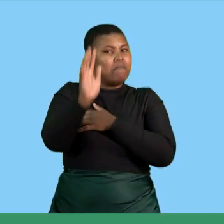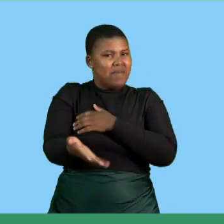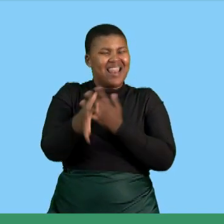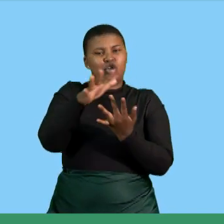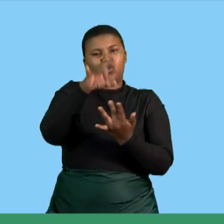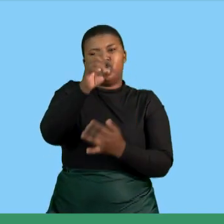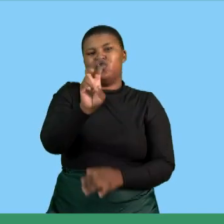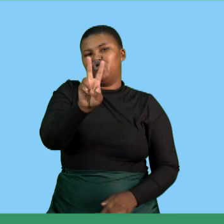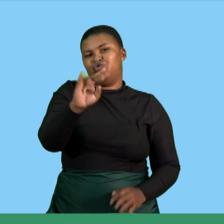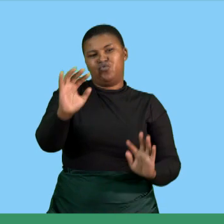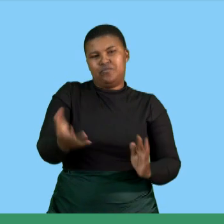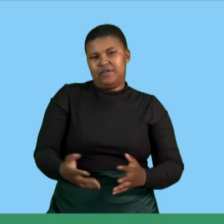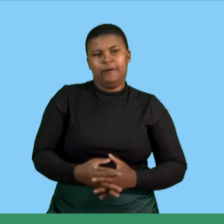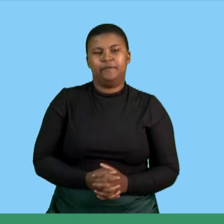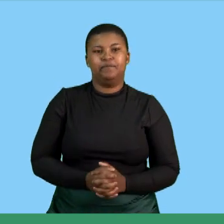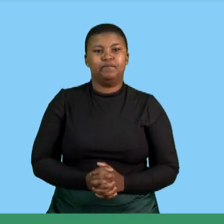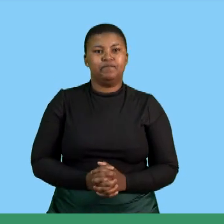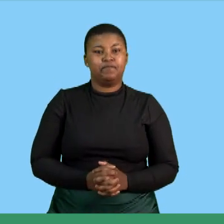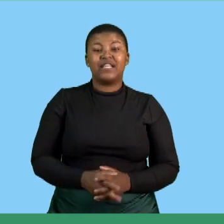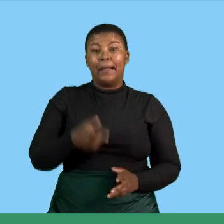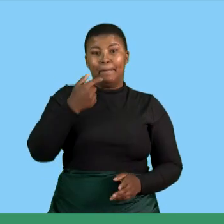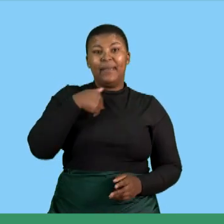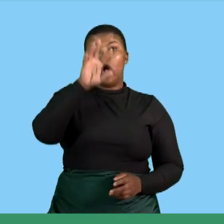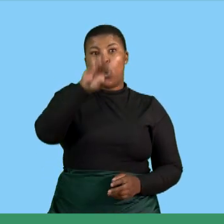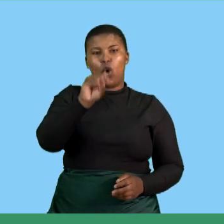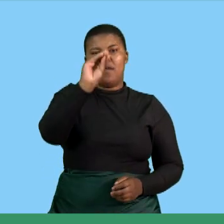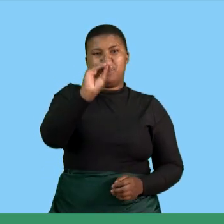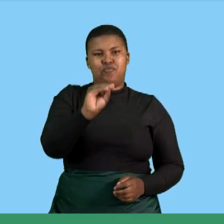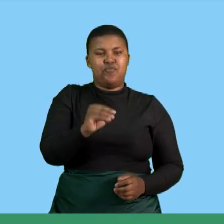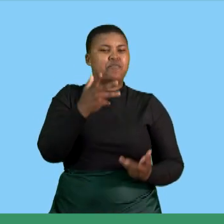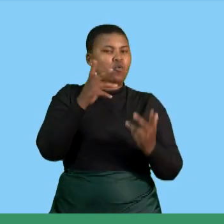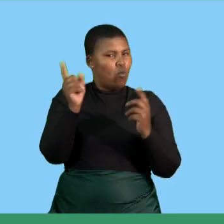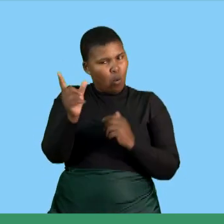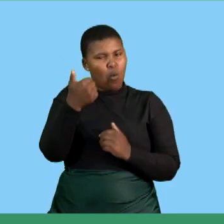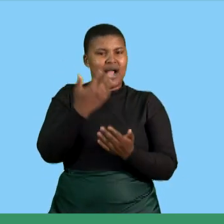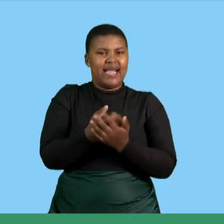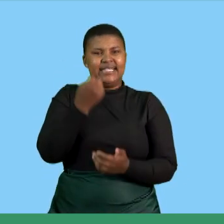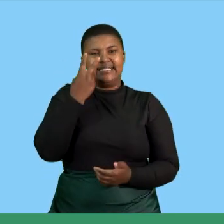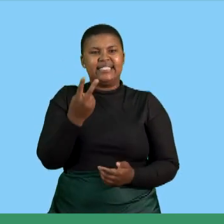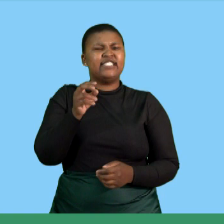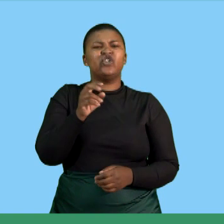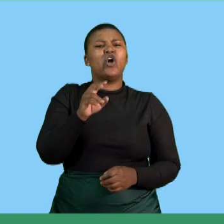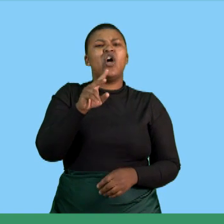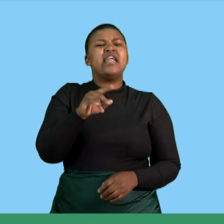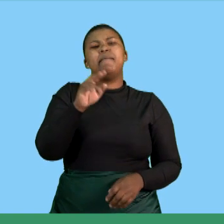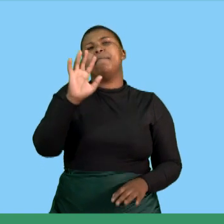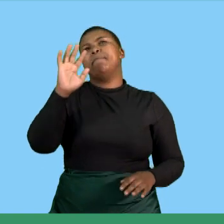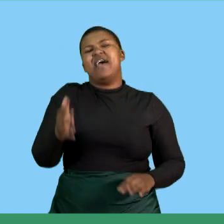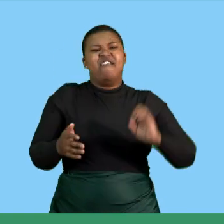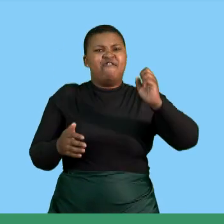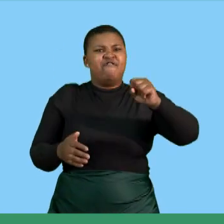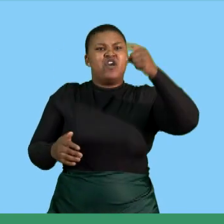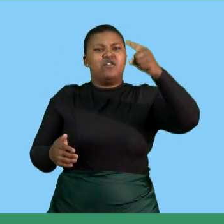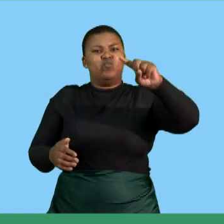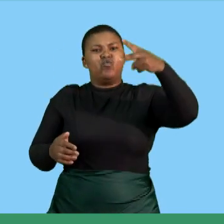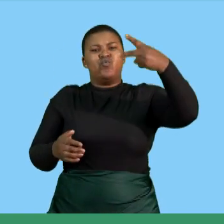to name any two. I only put all the options there for you guys so you can see that it doesn't necessarily have to be the first